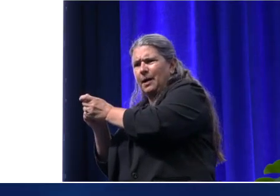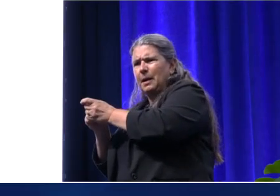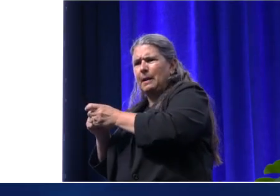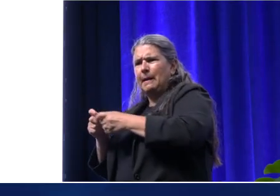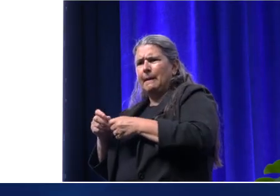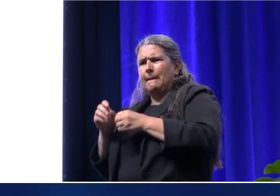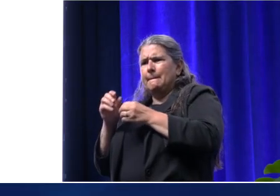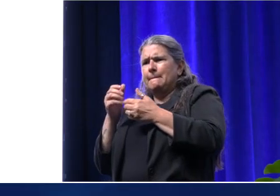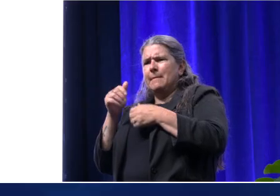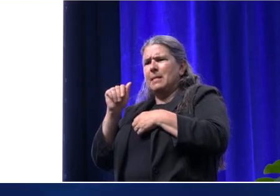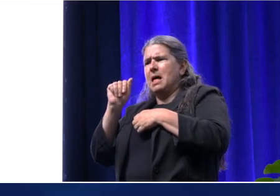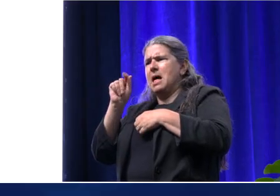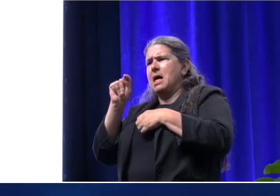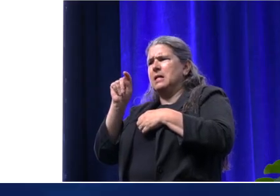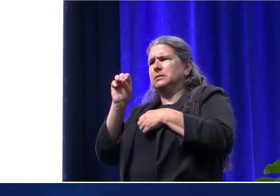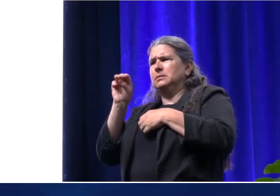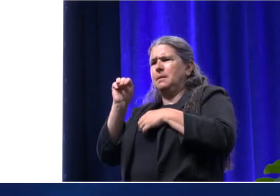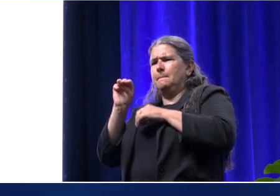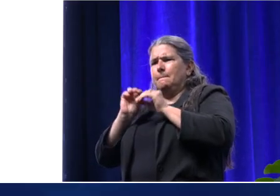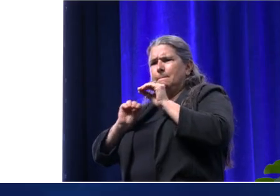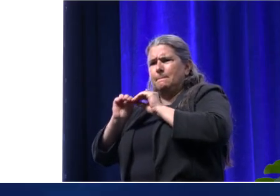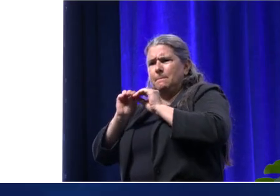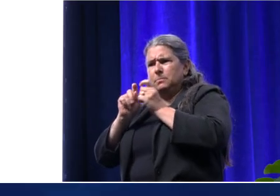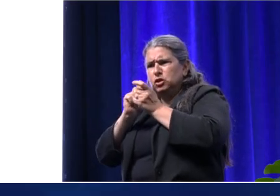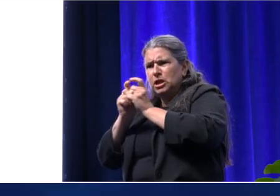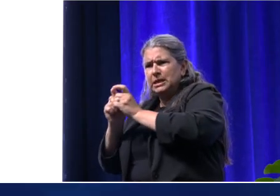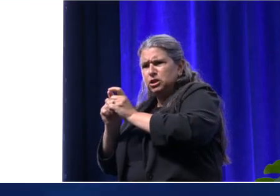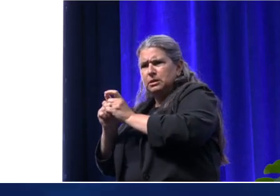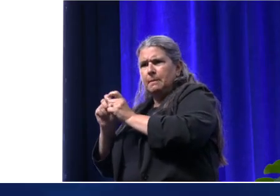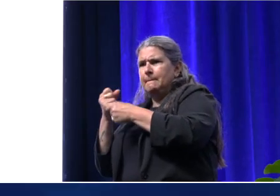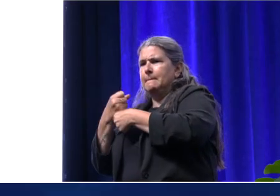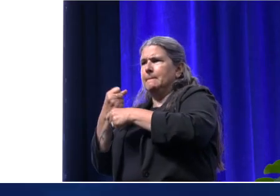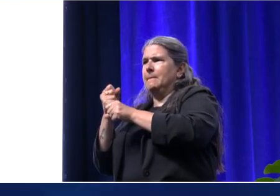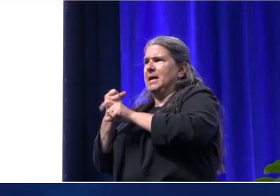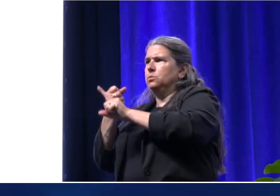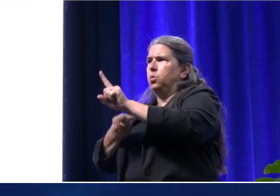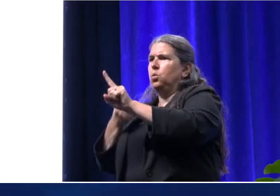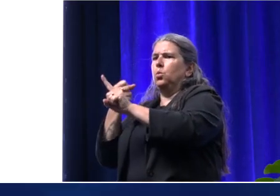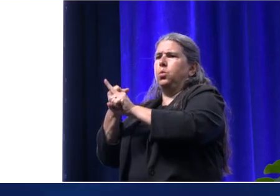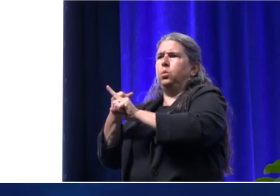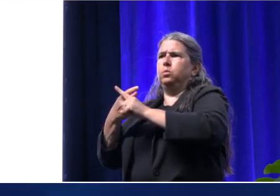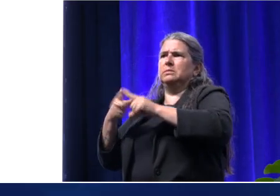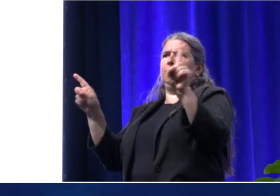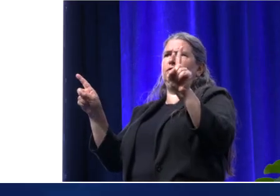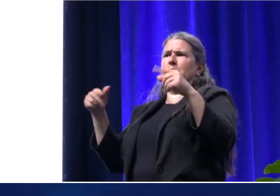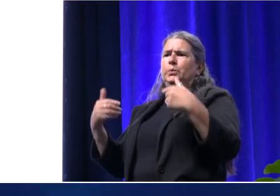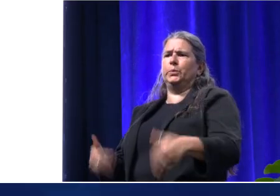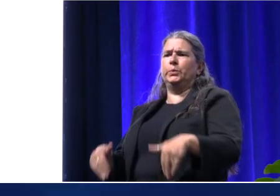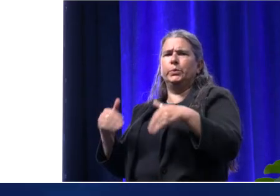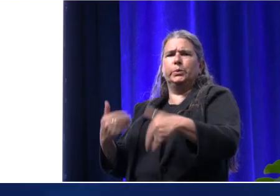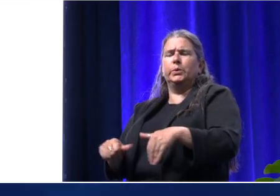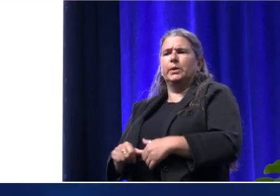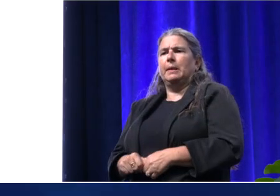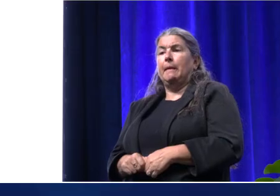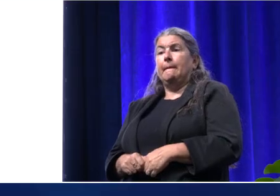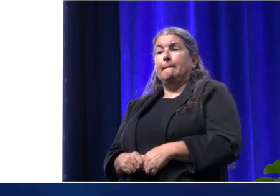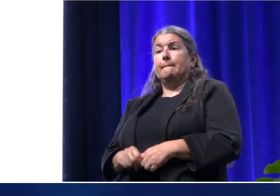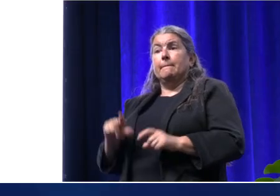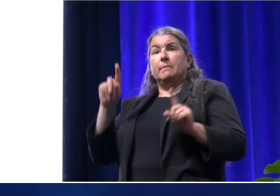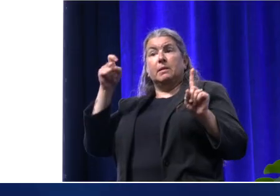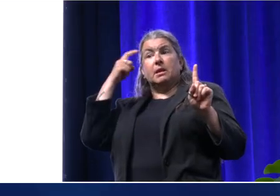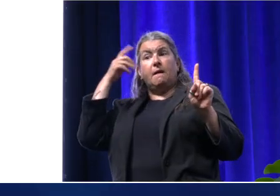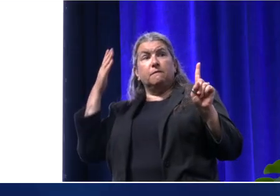actual experience with these drugs. So you heard, it was amazing to hear Governor Mills talk